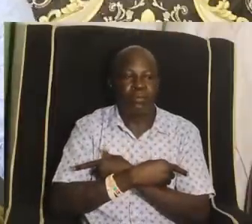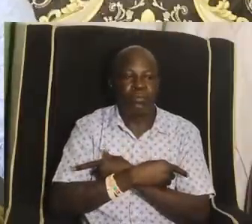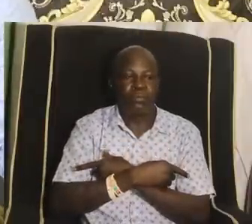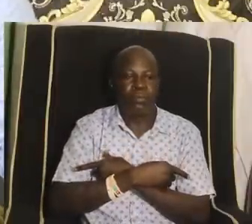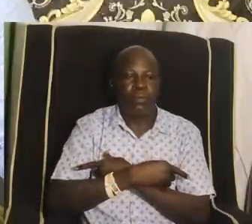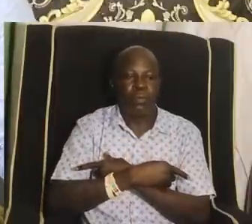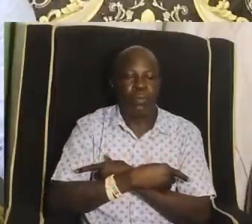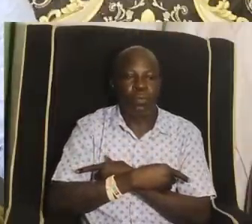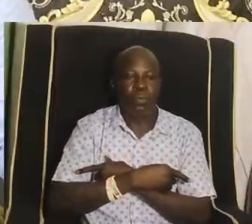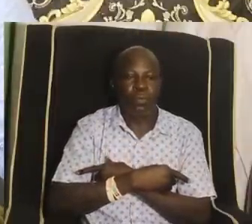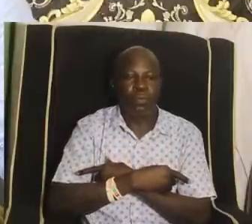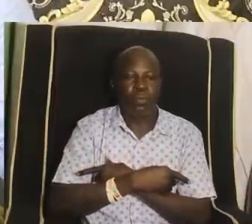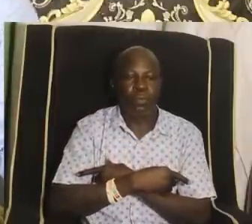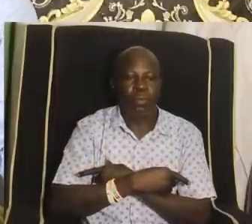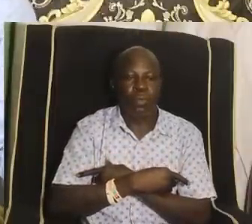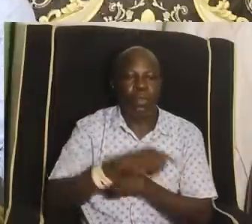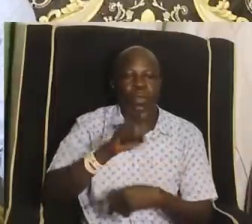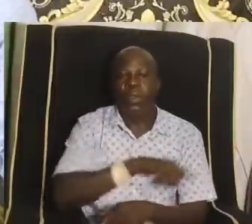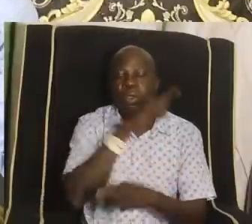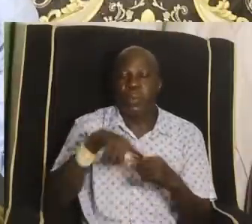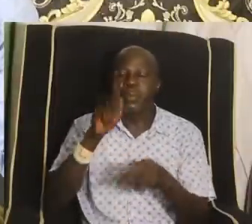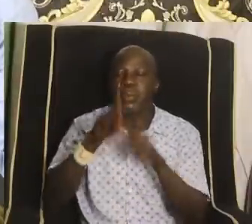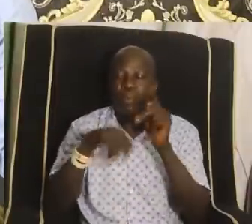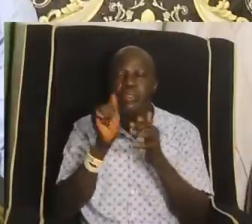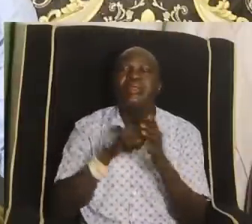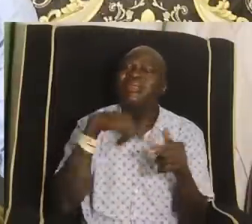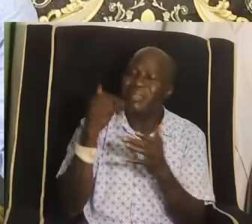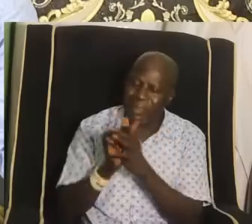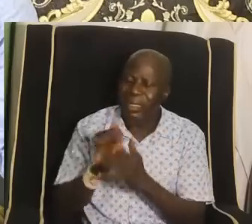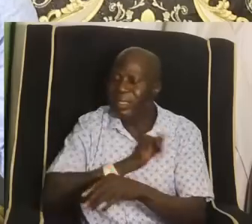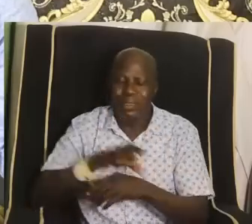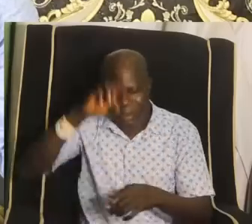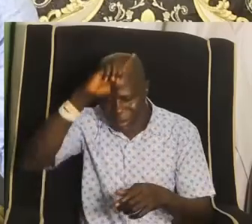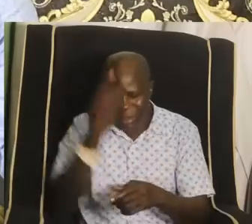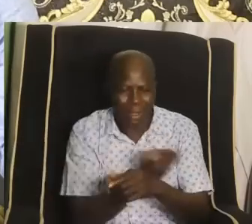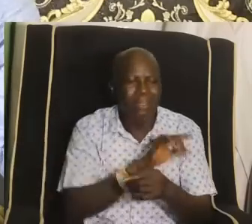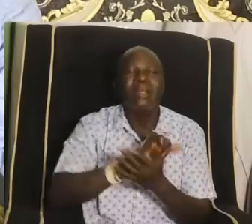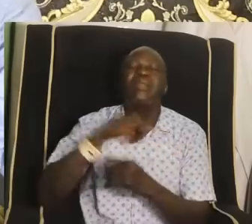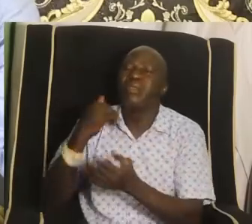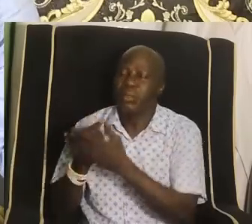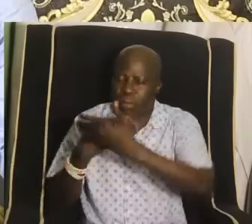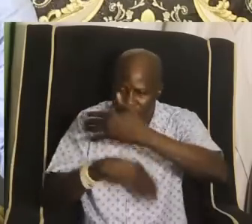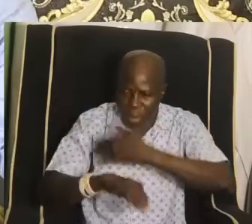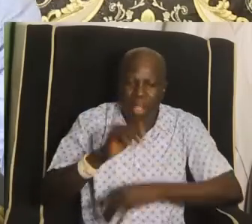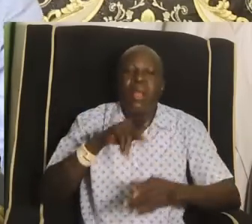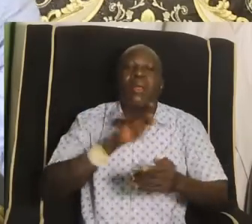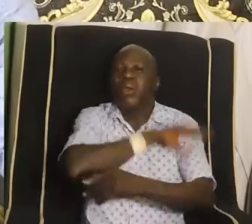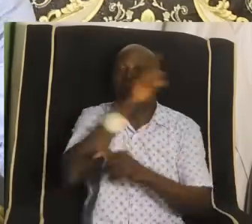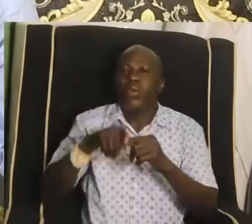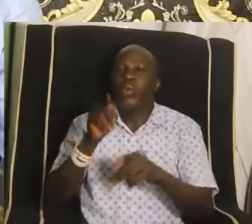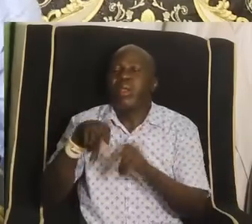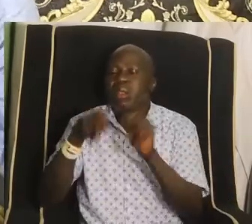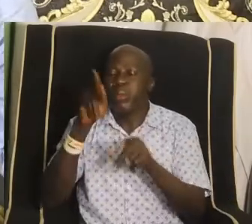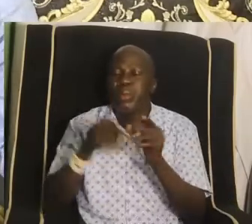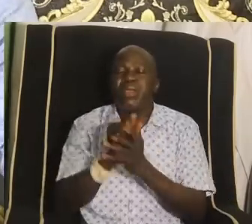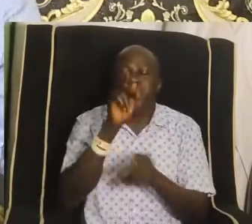yo ro boya. Omo ti npe ju o. When people thought that this lady you are sorry you did not conceive. If people are telling